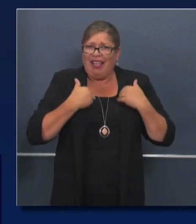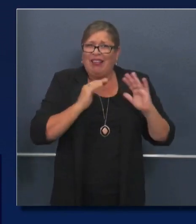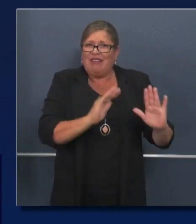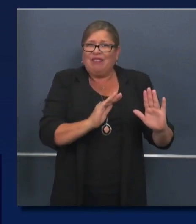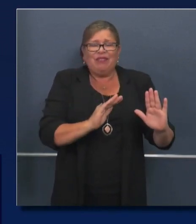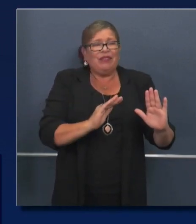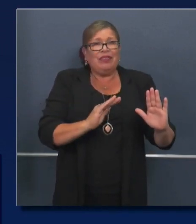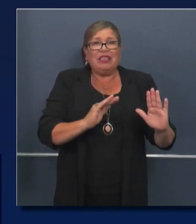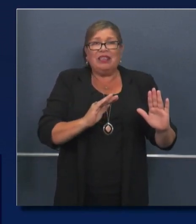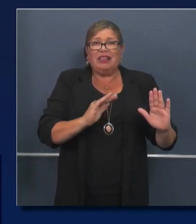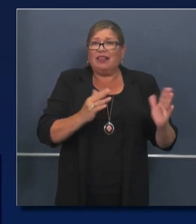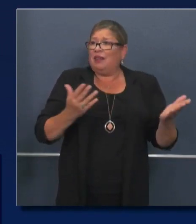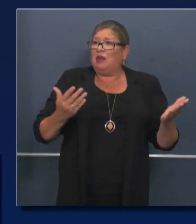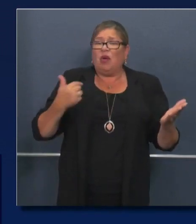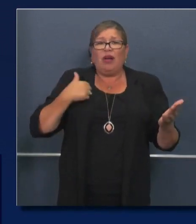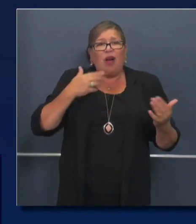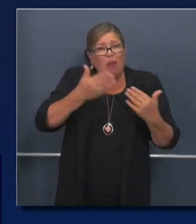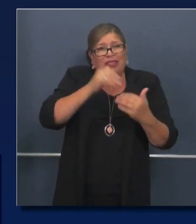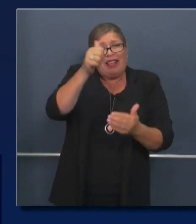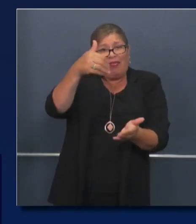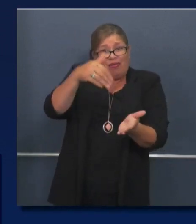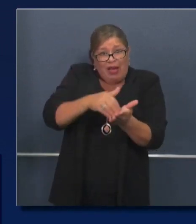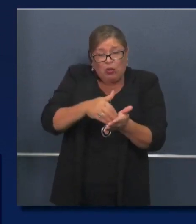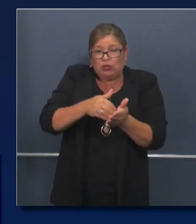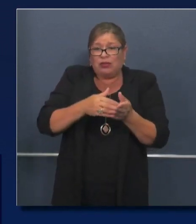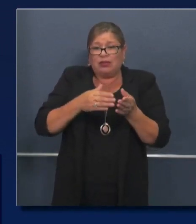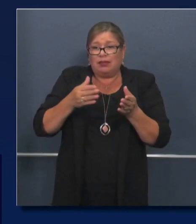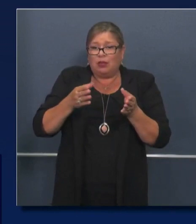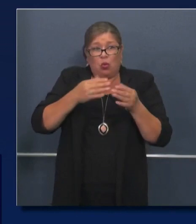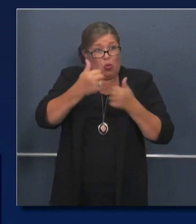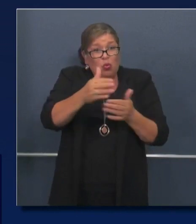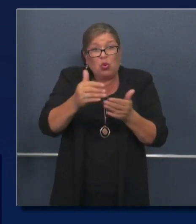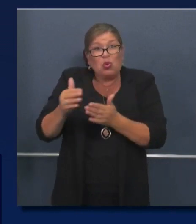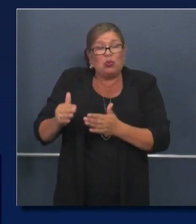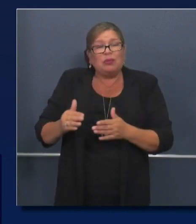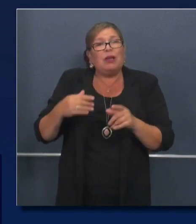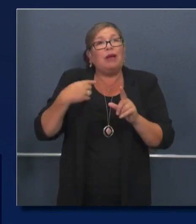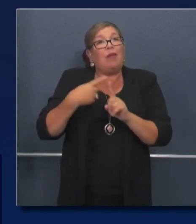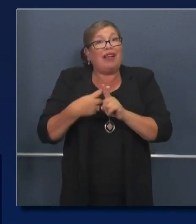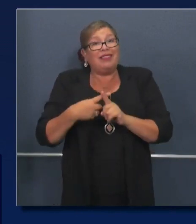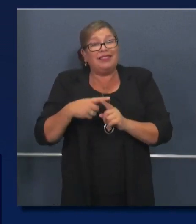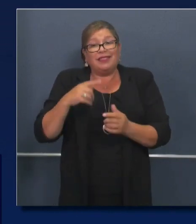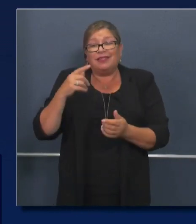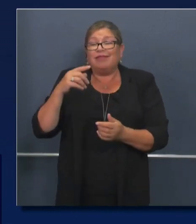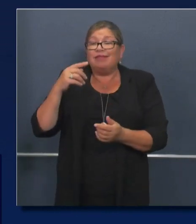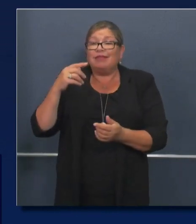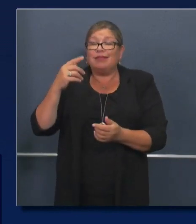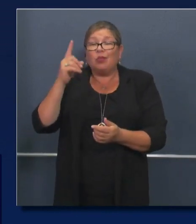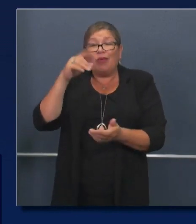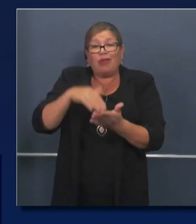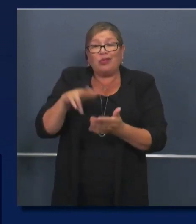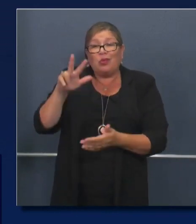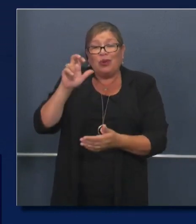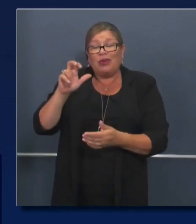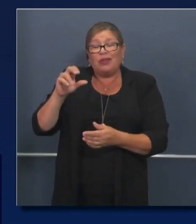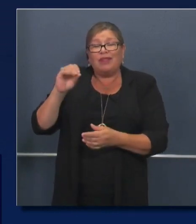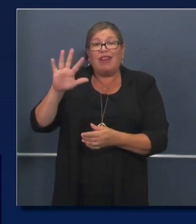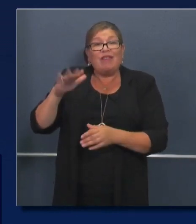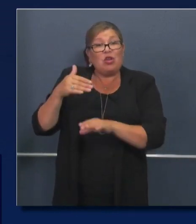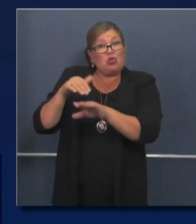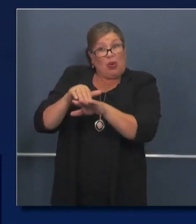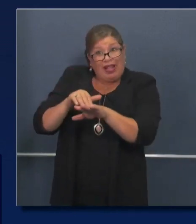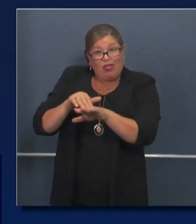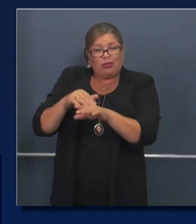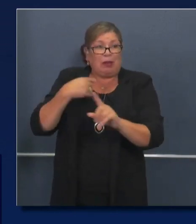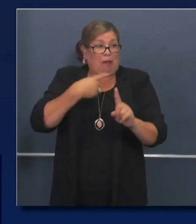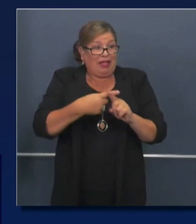claimed to getting 10,000 rooms, almost 10,000. Remember, we put 1,000 trailers out, 1,305 in addition to the